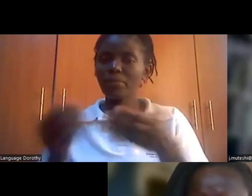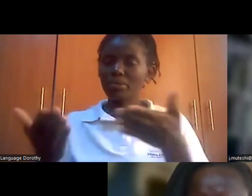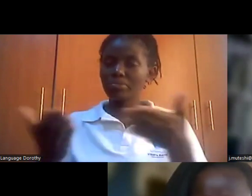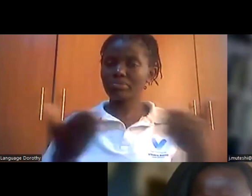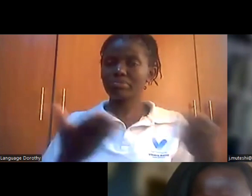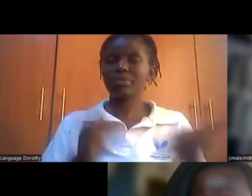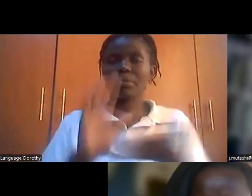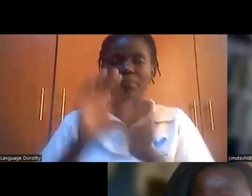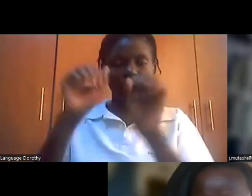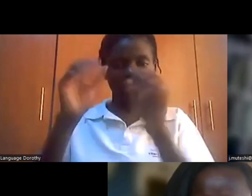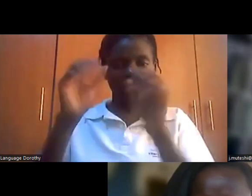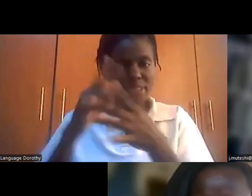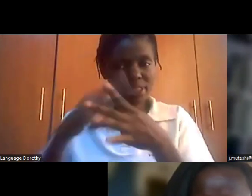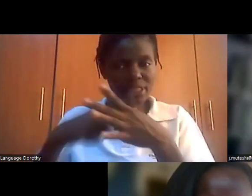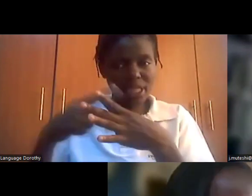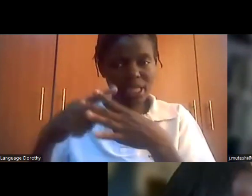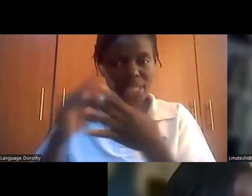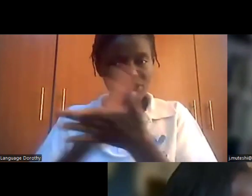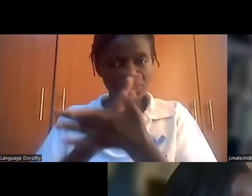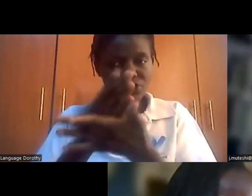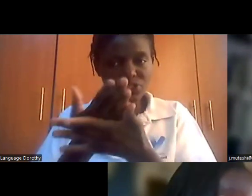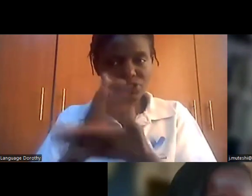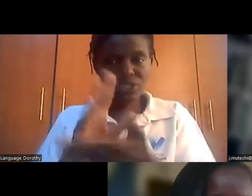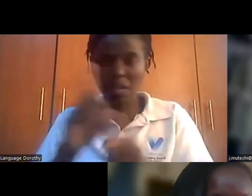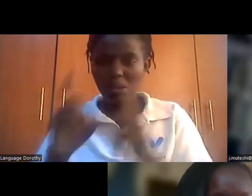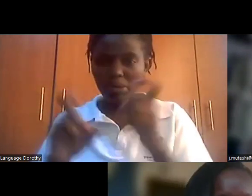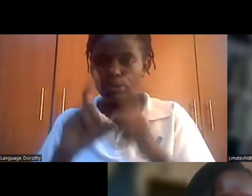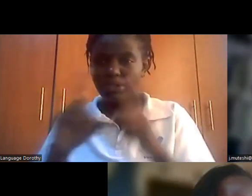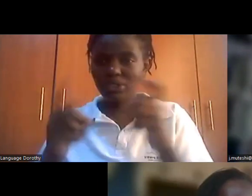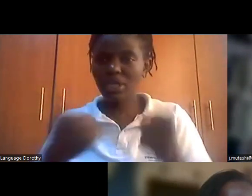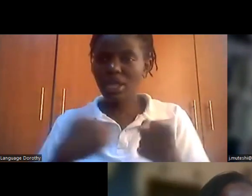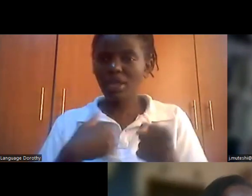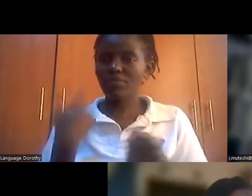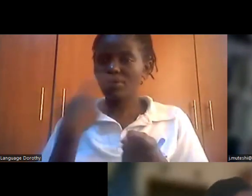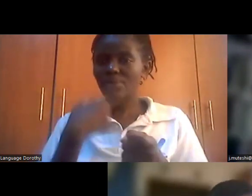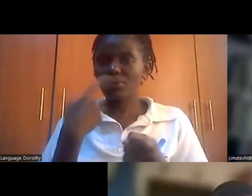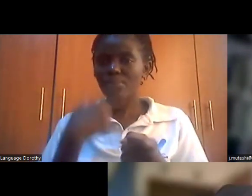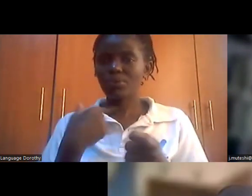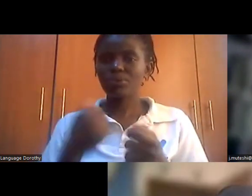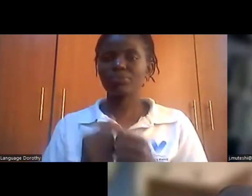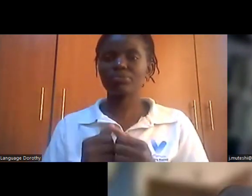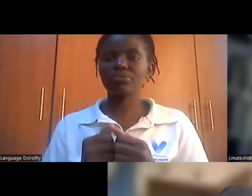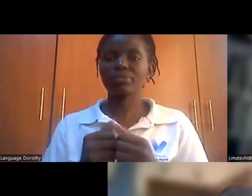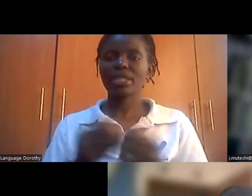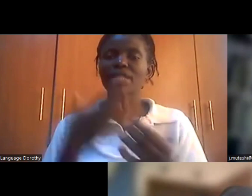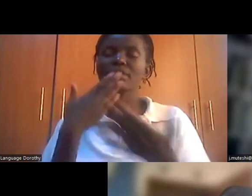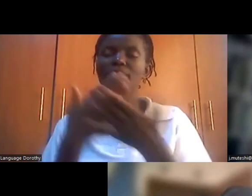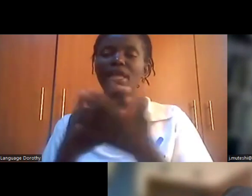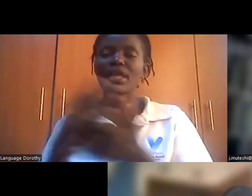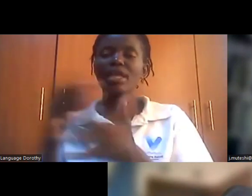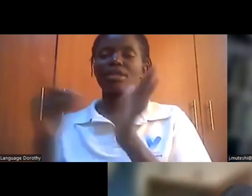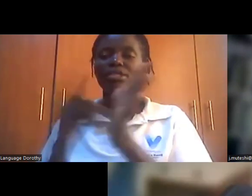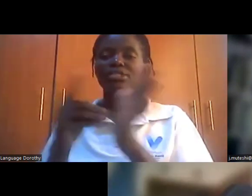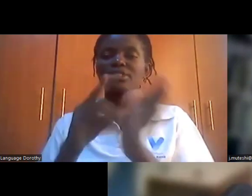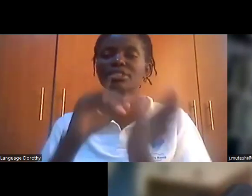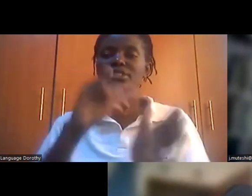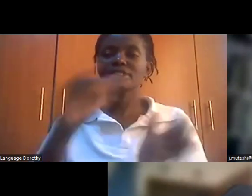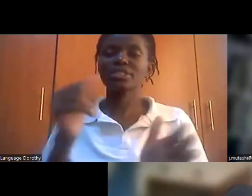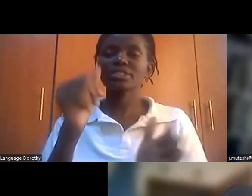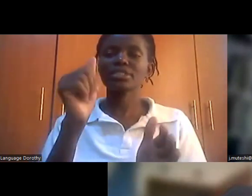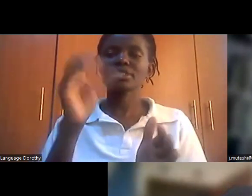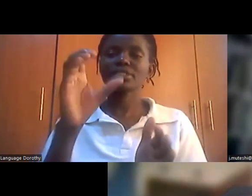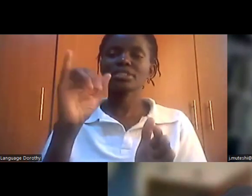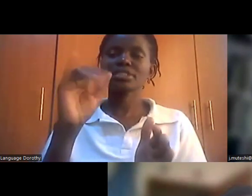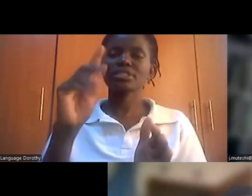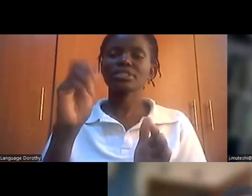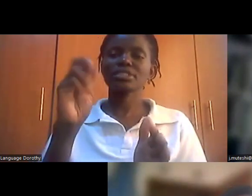share. Thank you, Anne. All right, thank you so much, Dr. Jacinta. Yes, we have quite a bit of engagement on the chat.